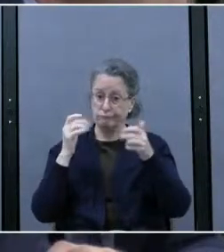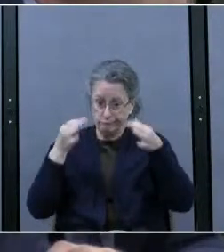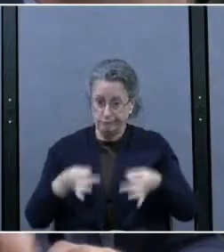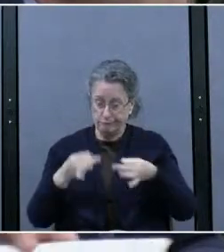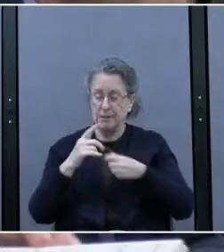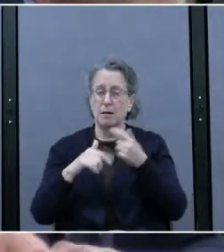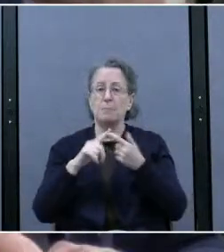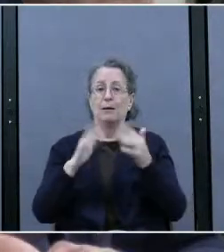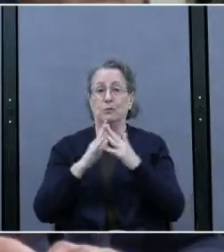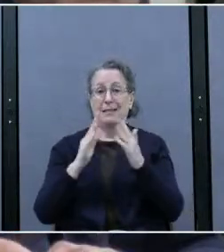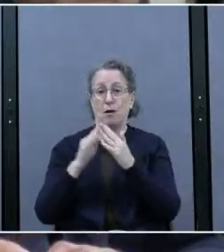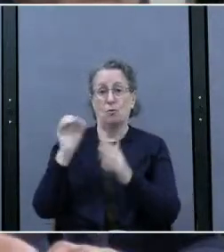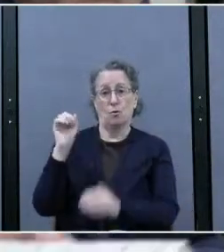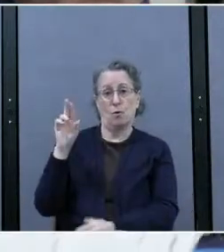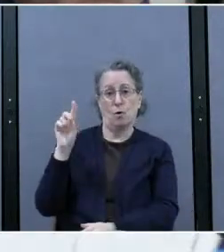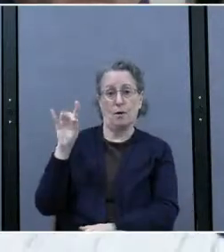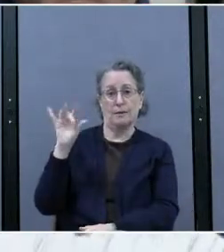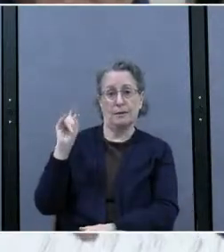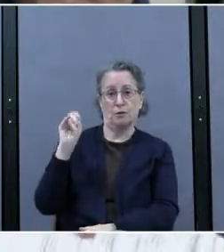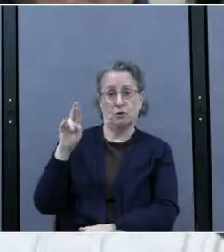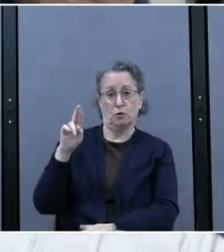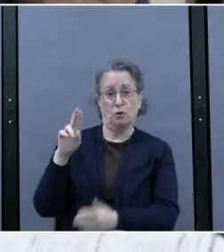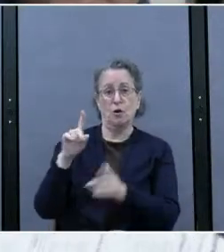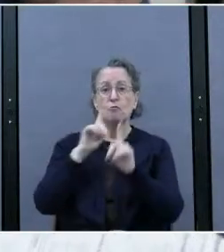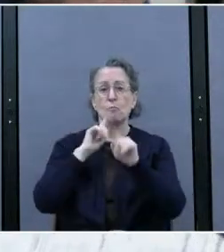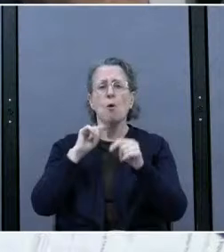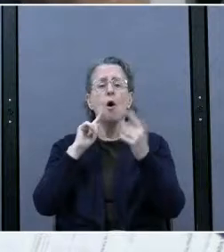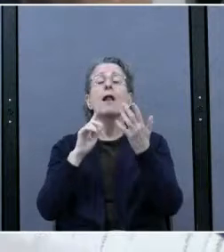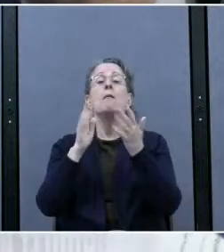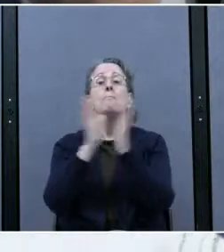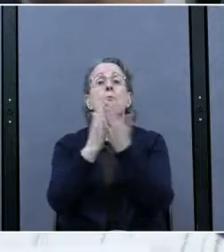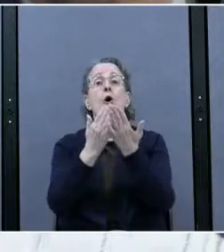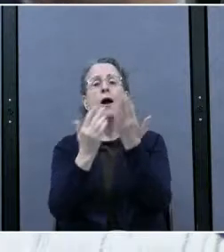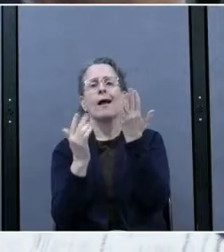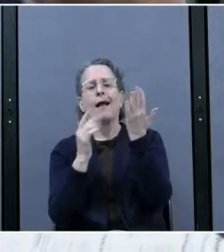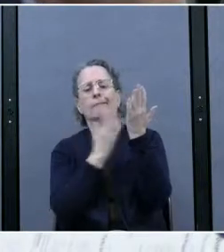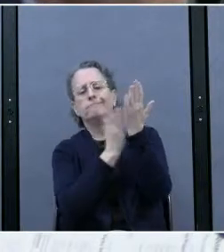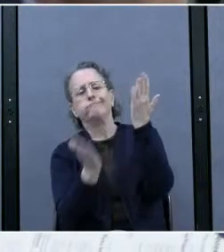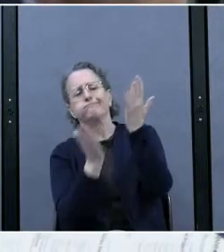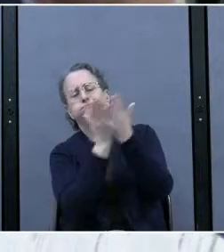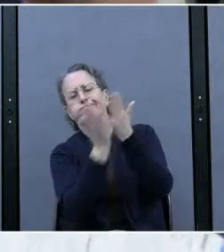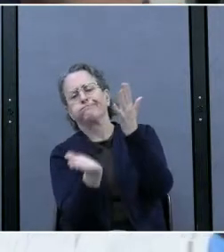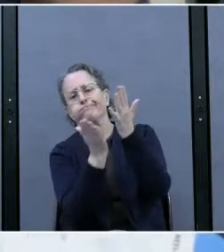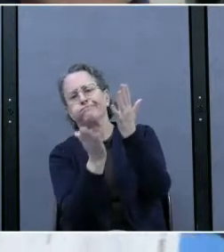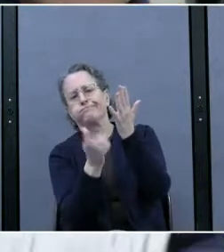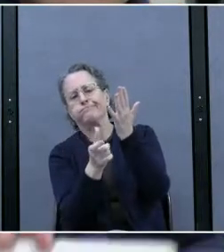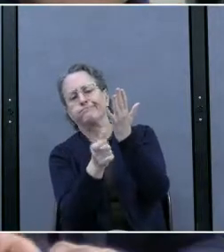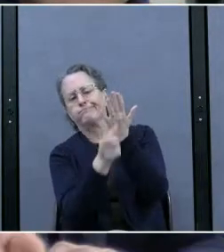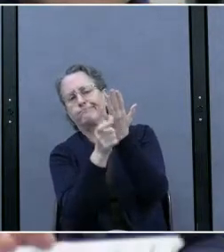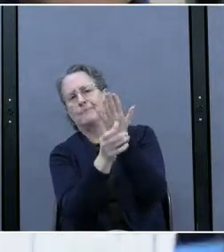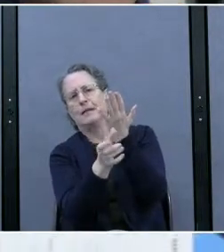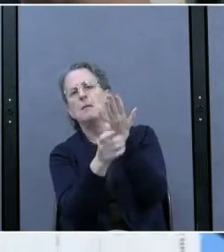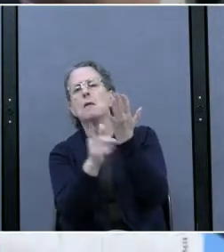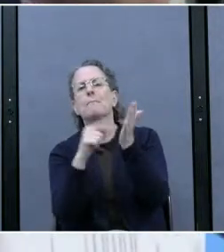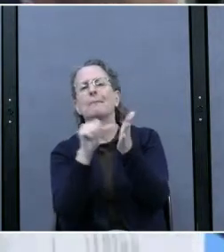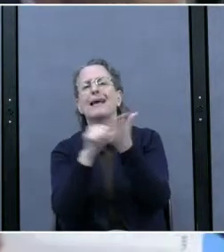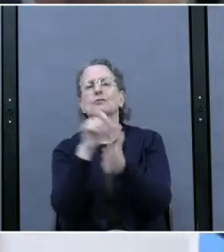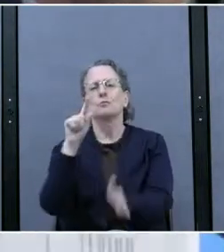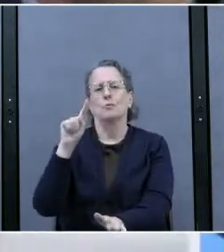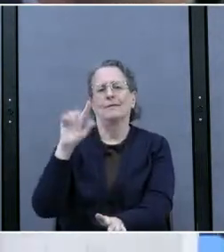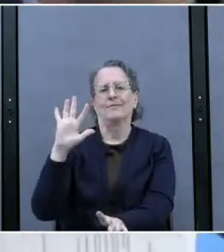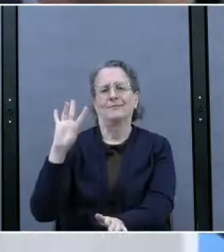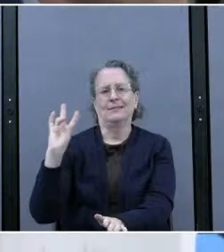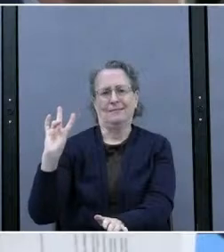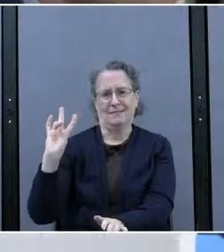The auditor's report is in the back of this booklet, and I just magically turned to the exact right page, 157. So it's really